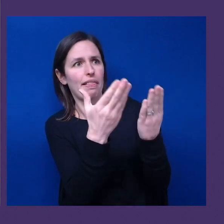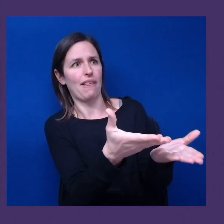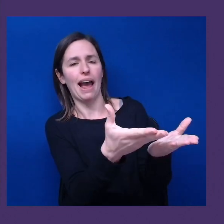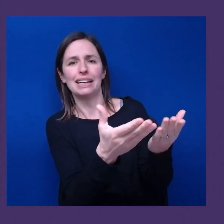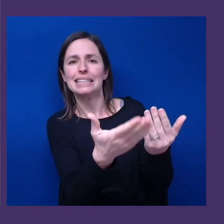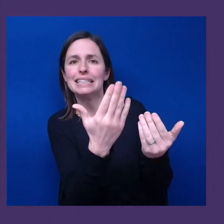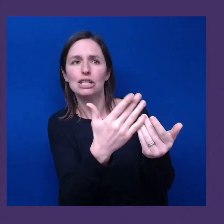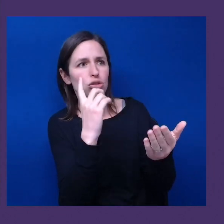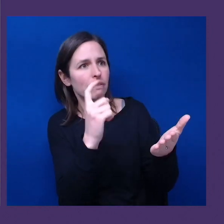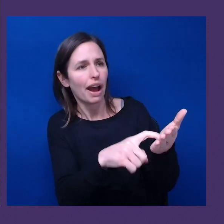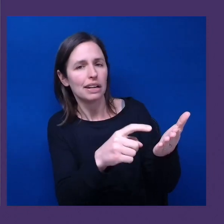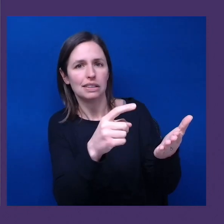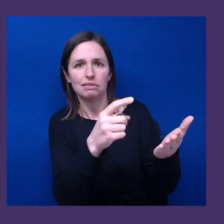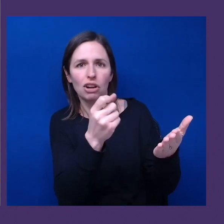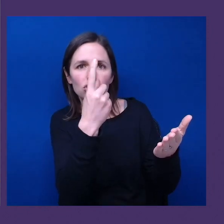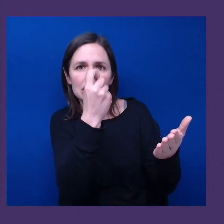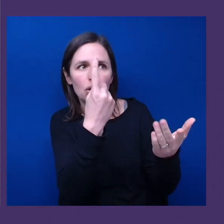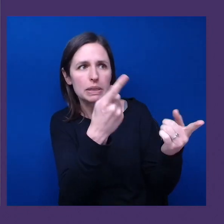your story, Anne.